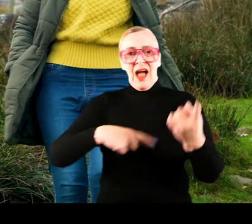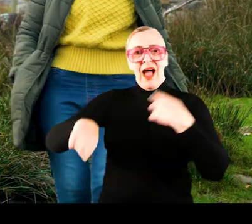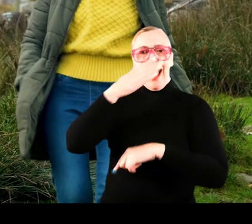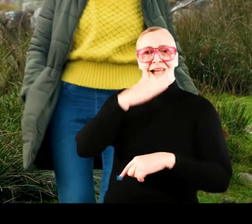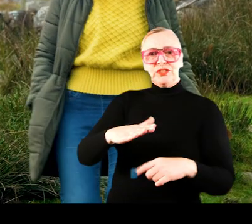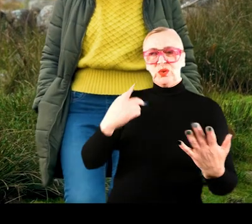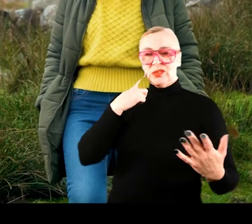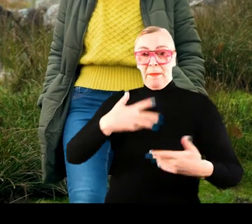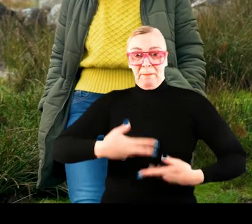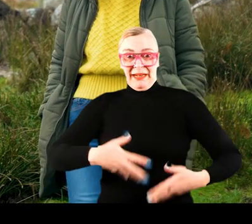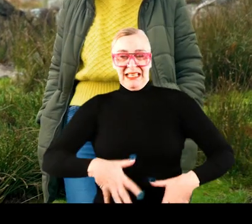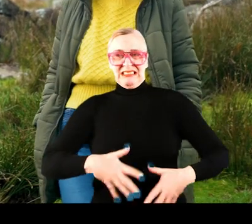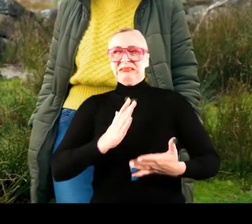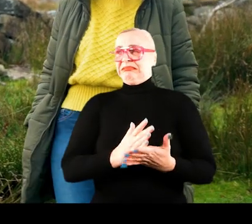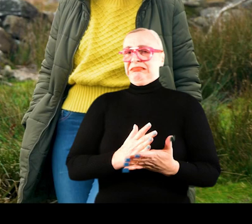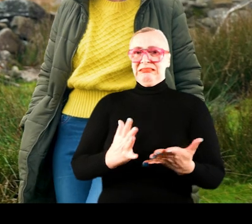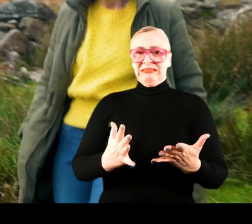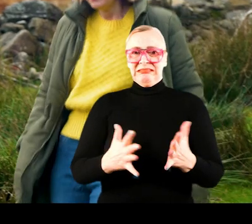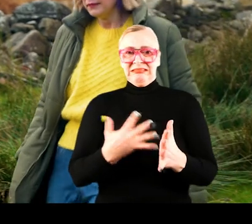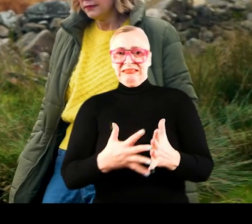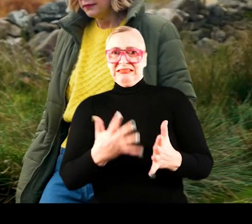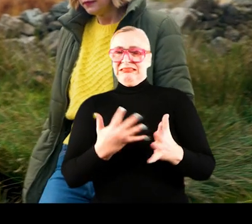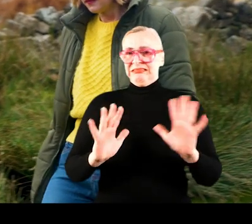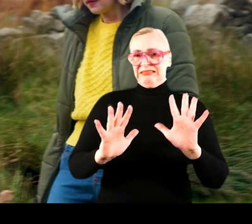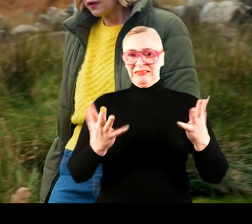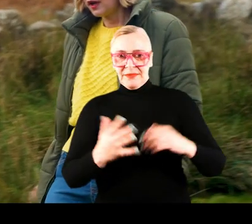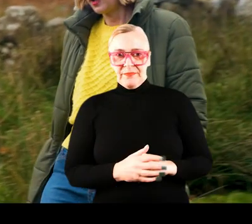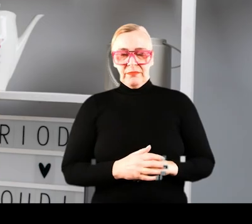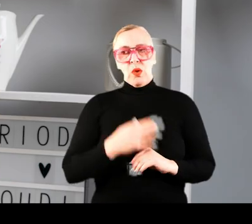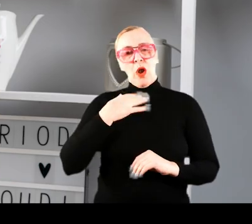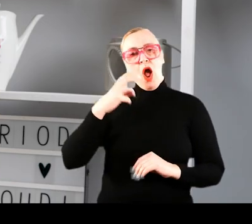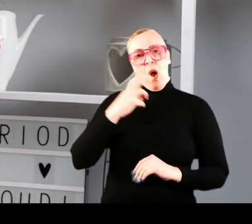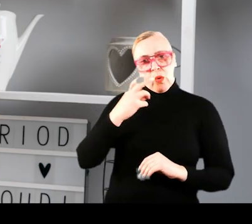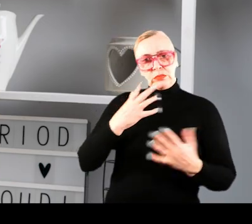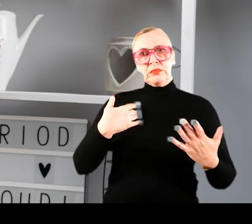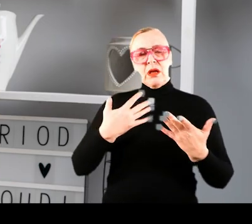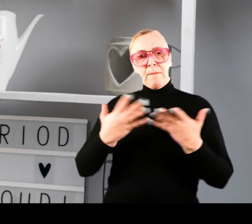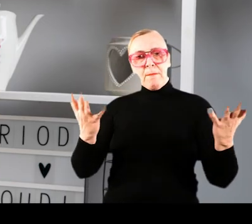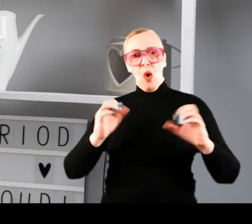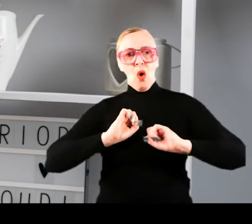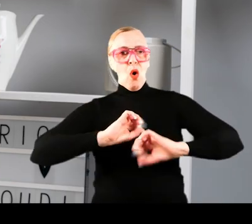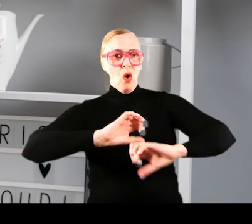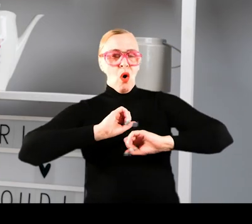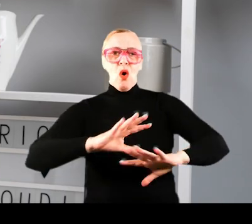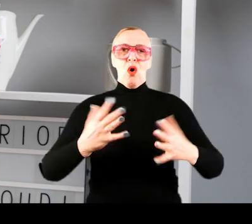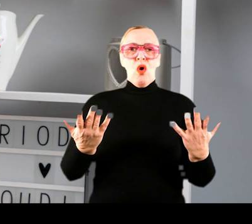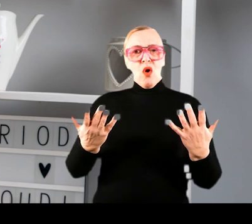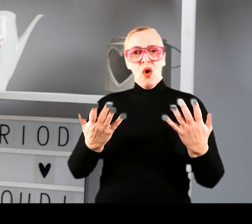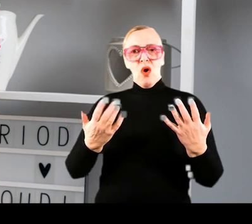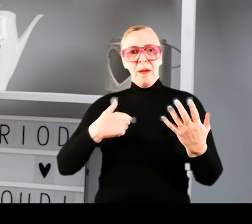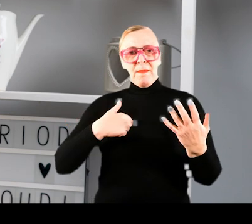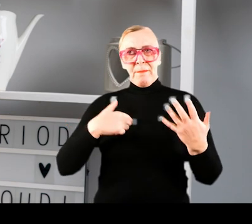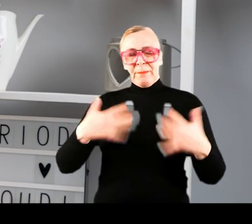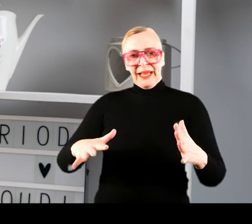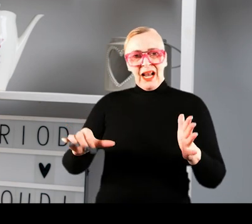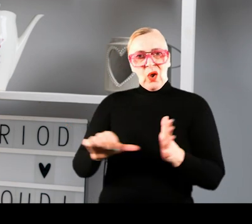people think that because you bleed, it's a dirty thing. And I think the older I've gotten, the more open I've been about it. And because I've been on such